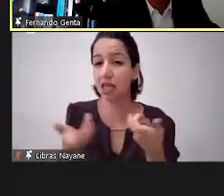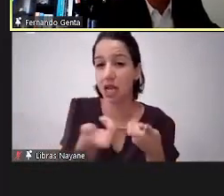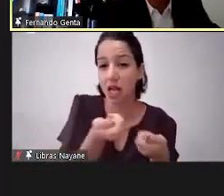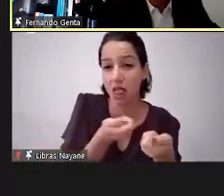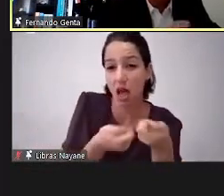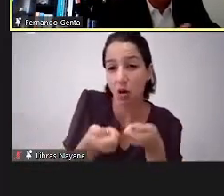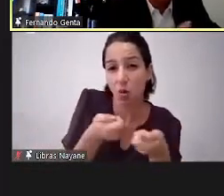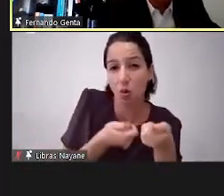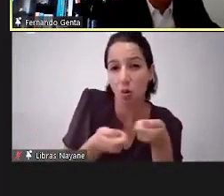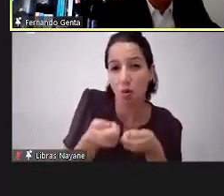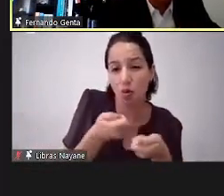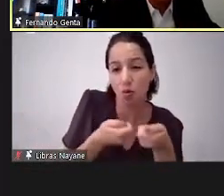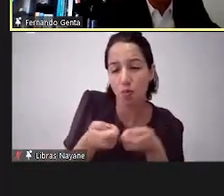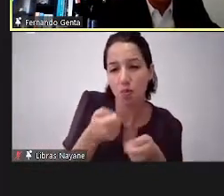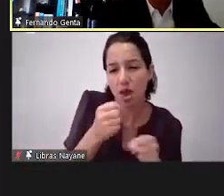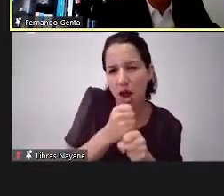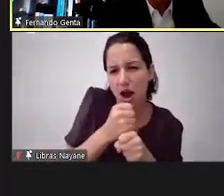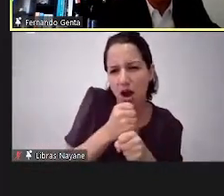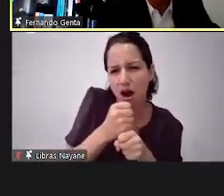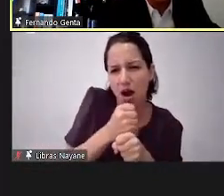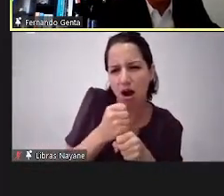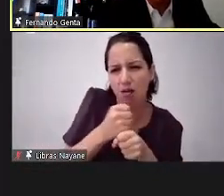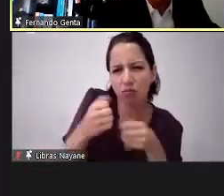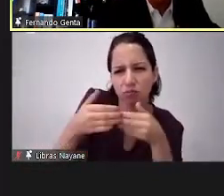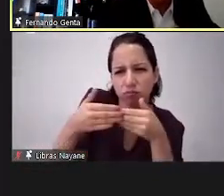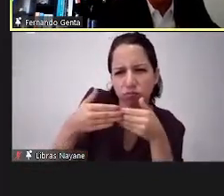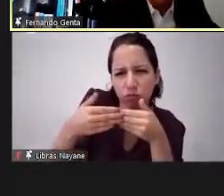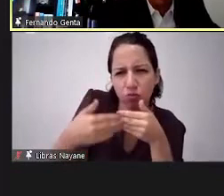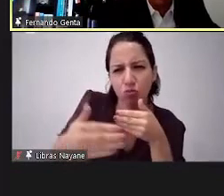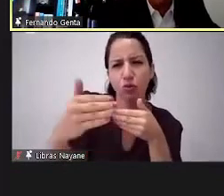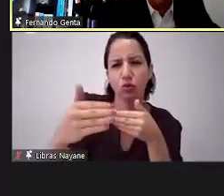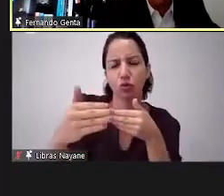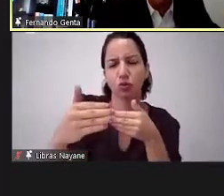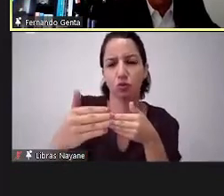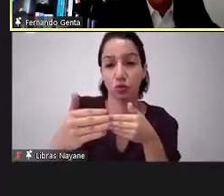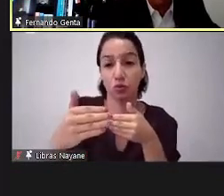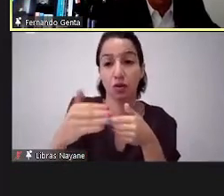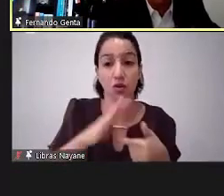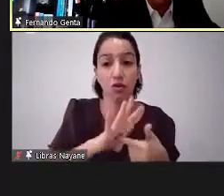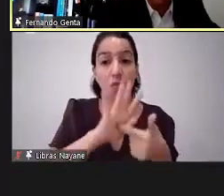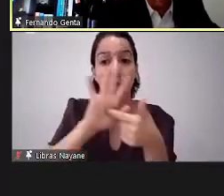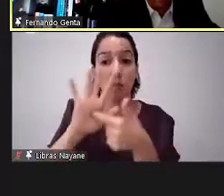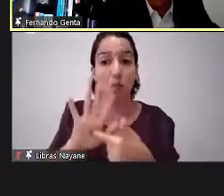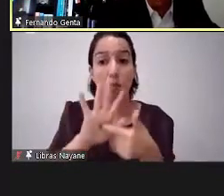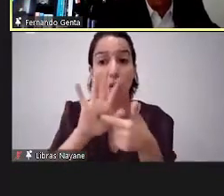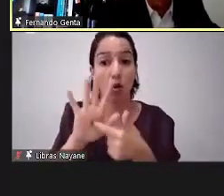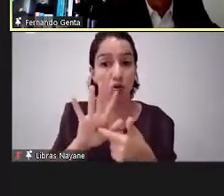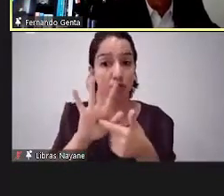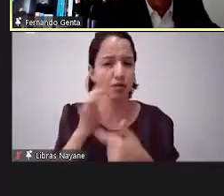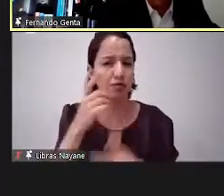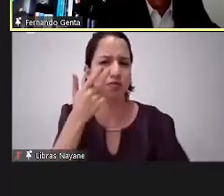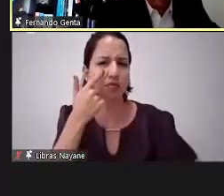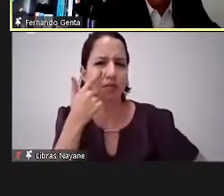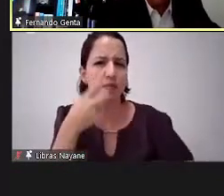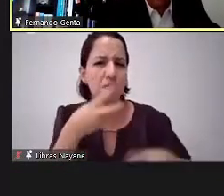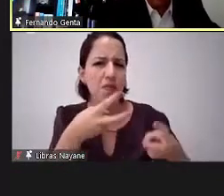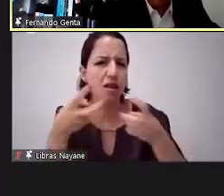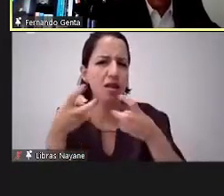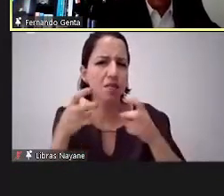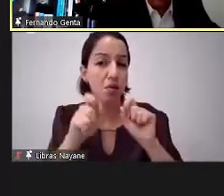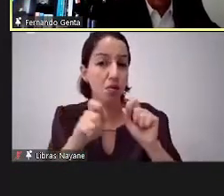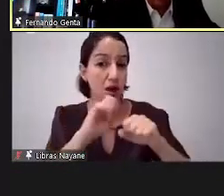we'll have challenging times for the future years, showing that